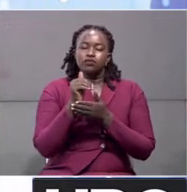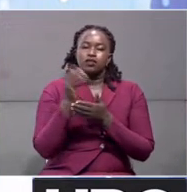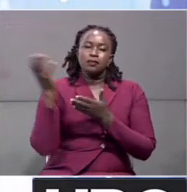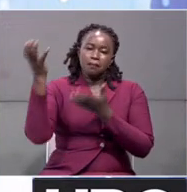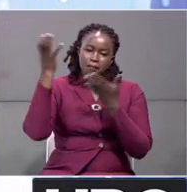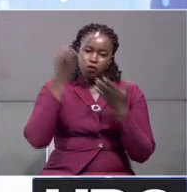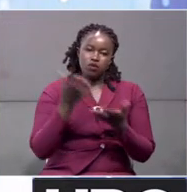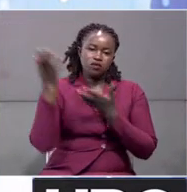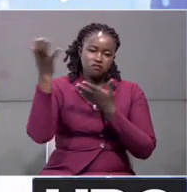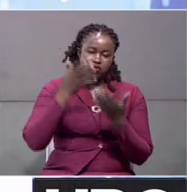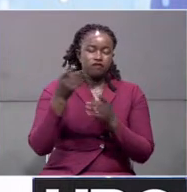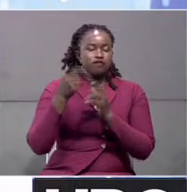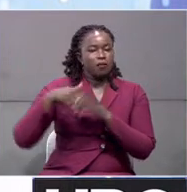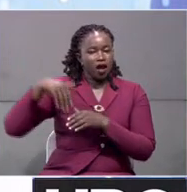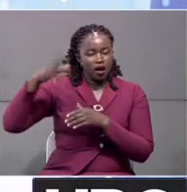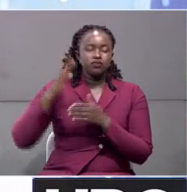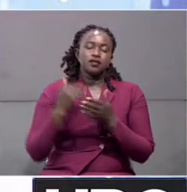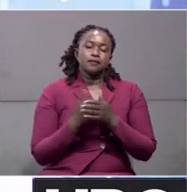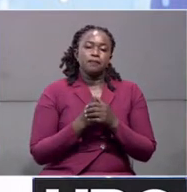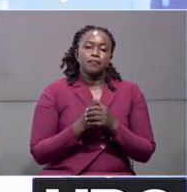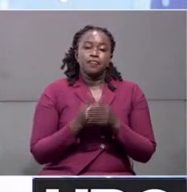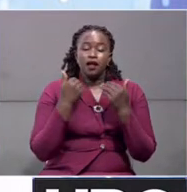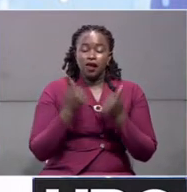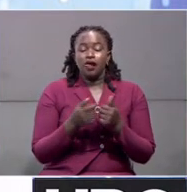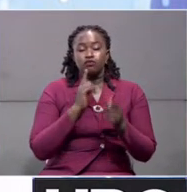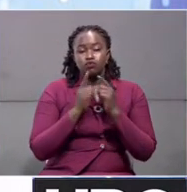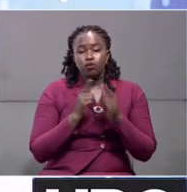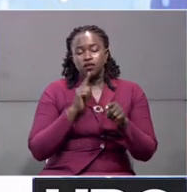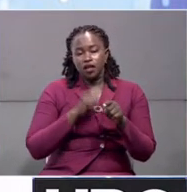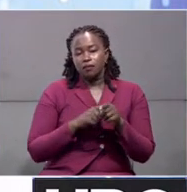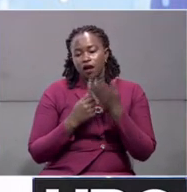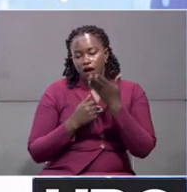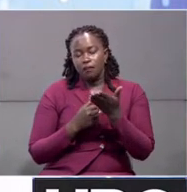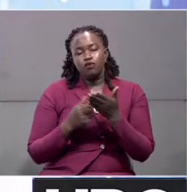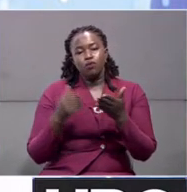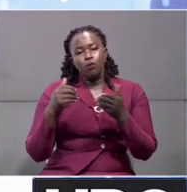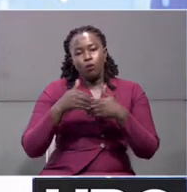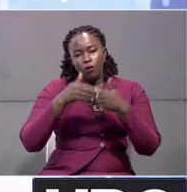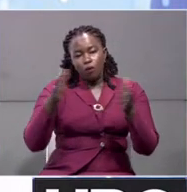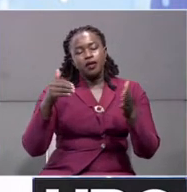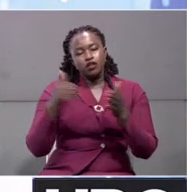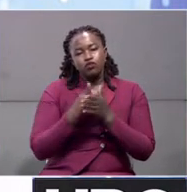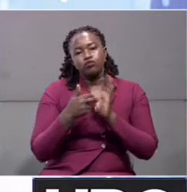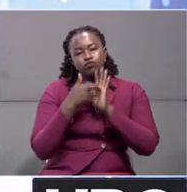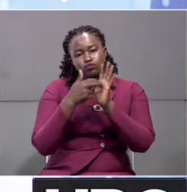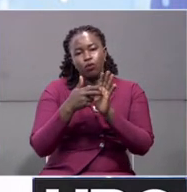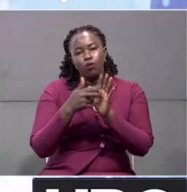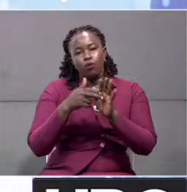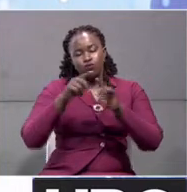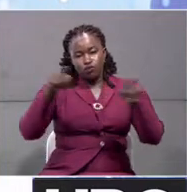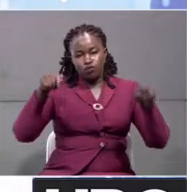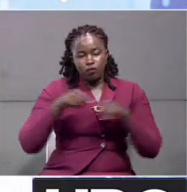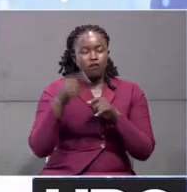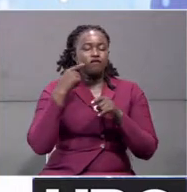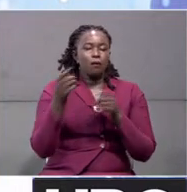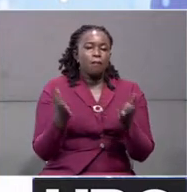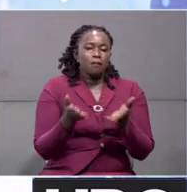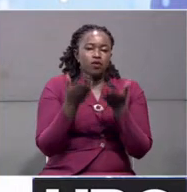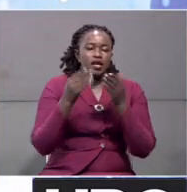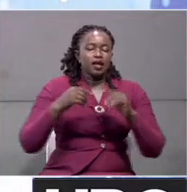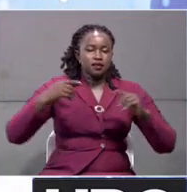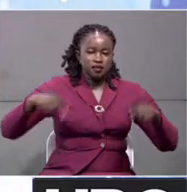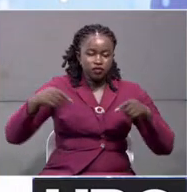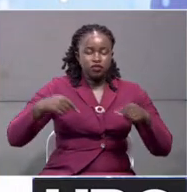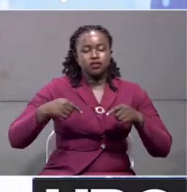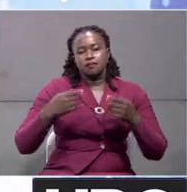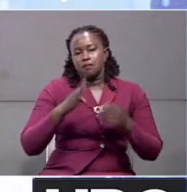imports into the country. She was speaking while officiating at the opening of the new showroom for Modern Tiles in Bugulovi, a